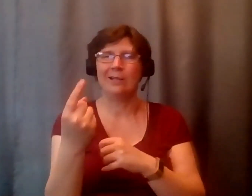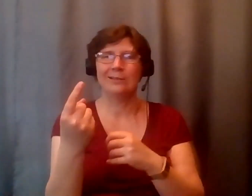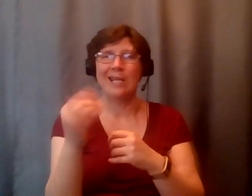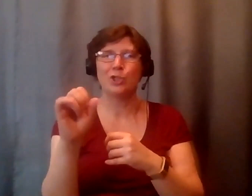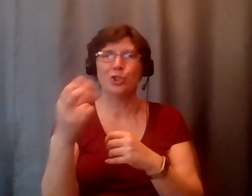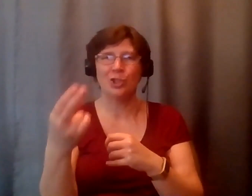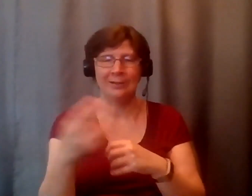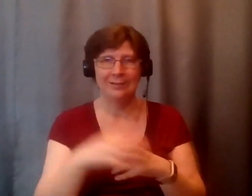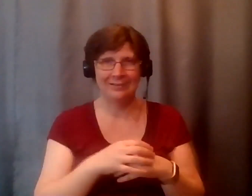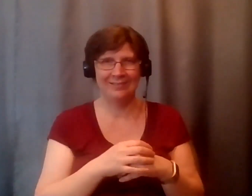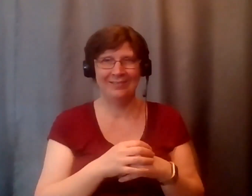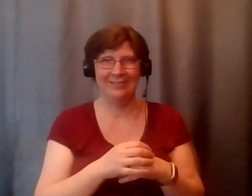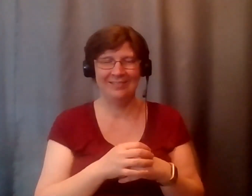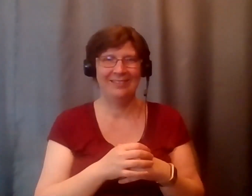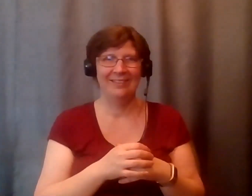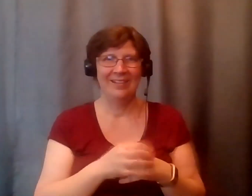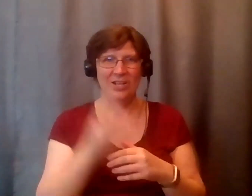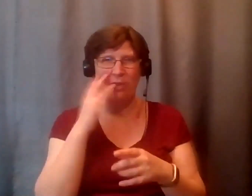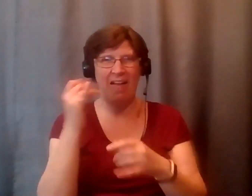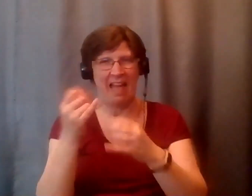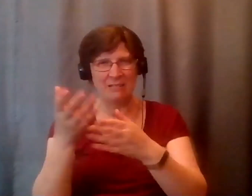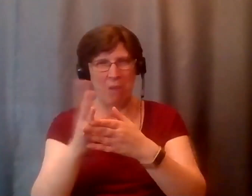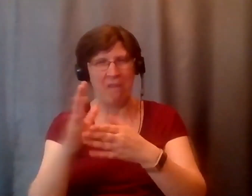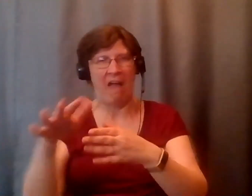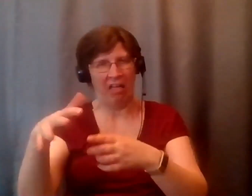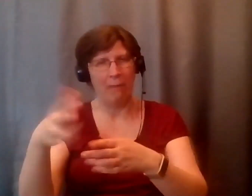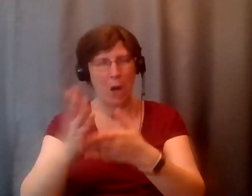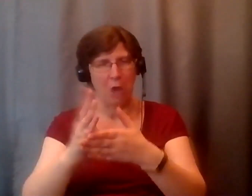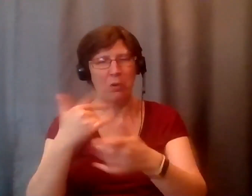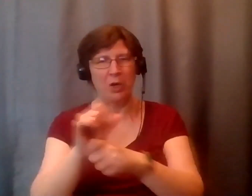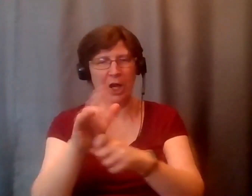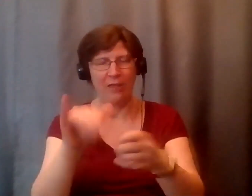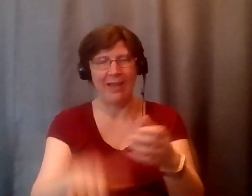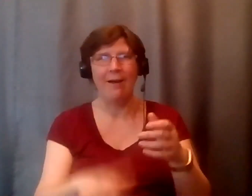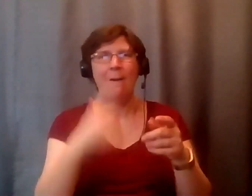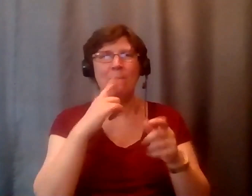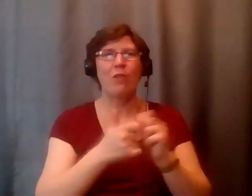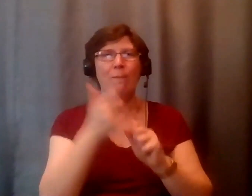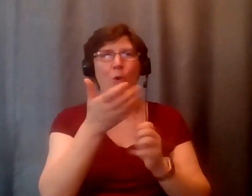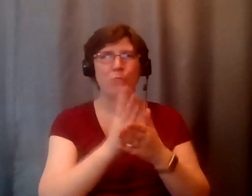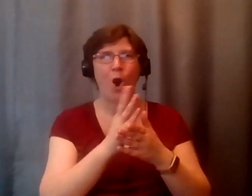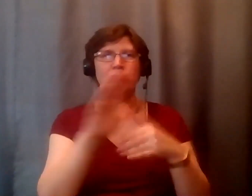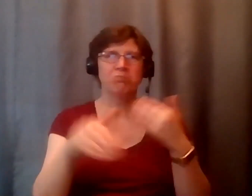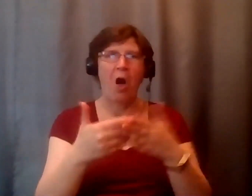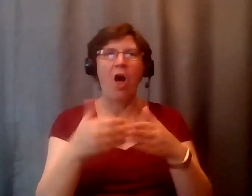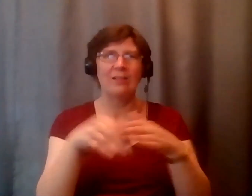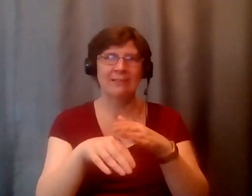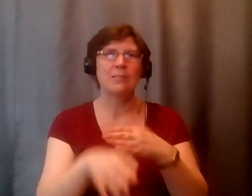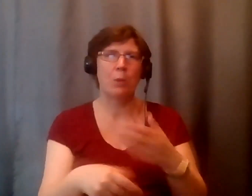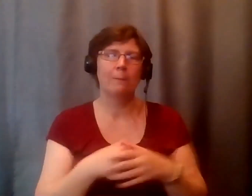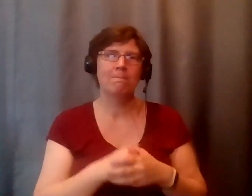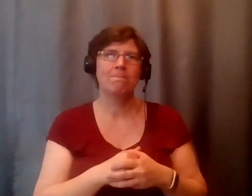ish on getting, but for the most part, most of them are